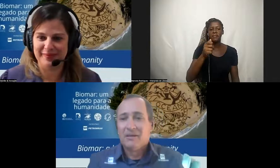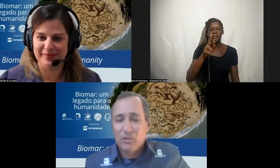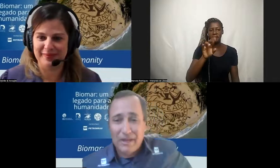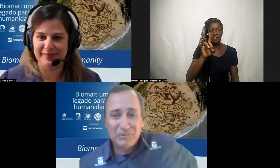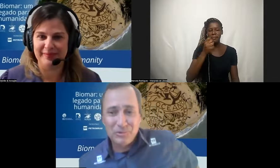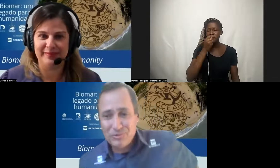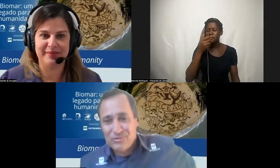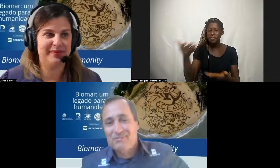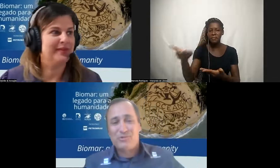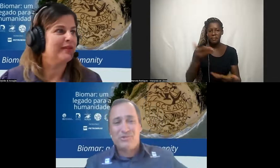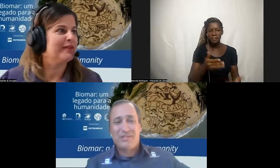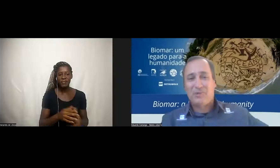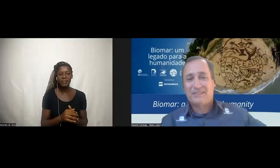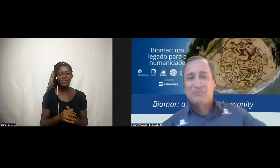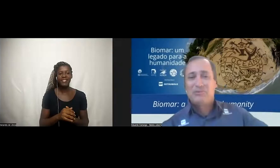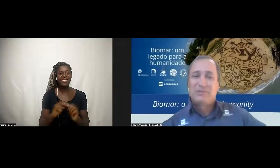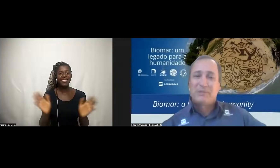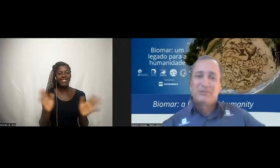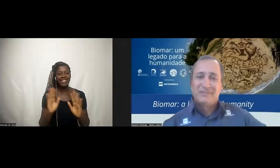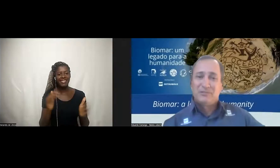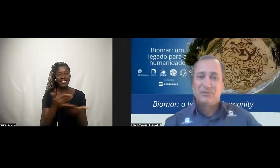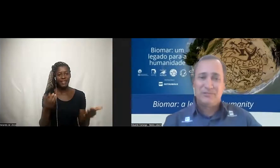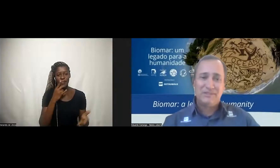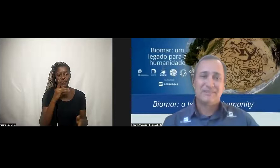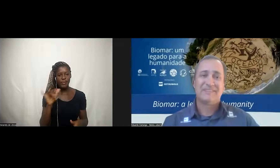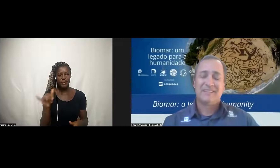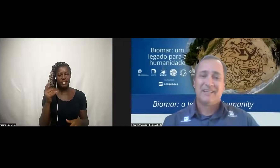master's in hydraulic engineering and sanitation.